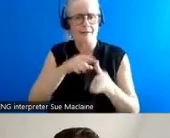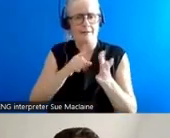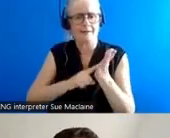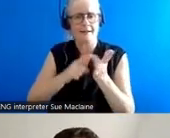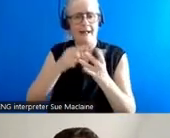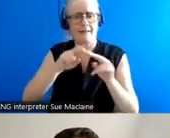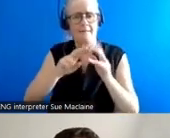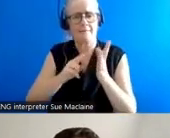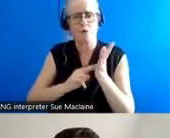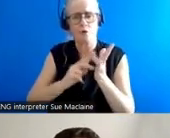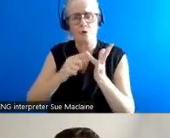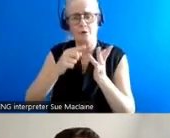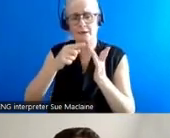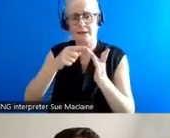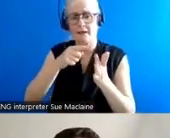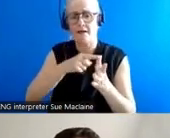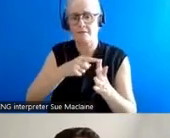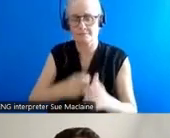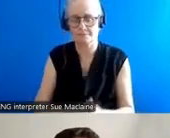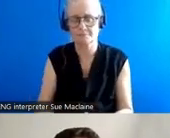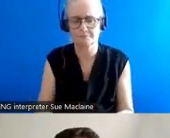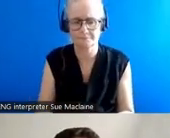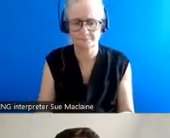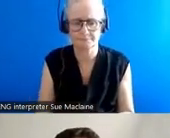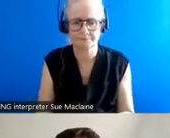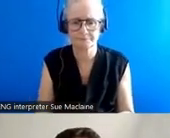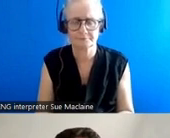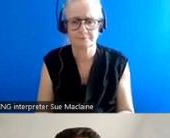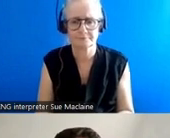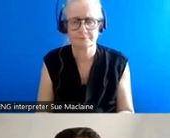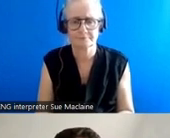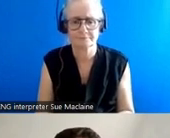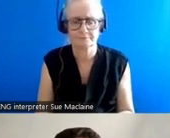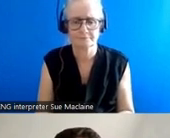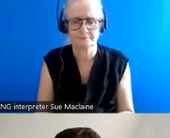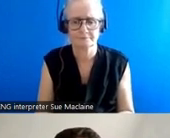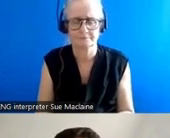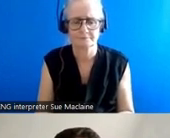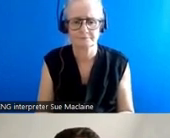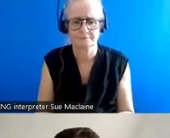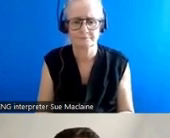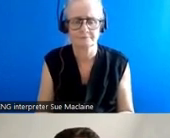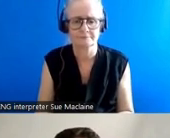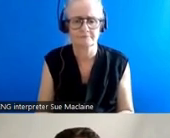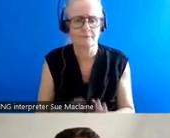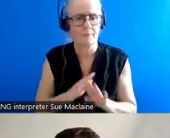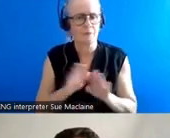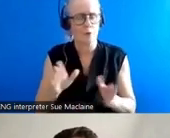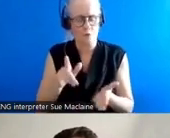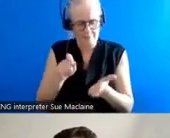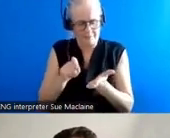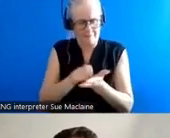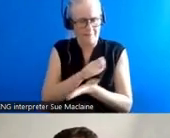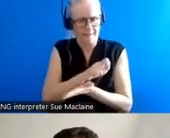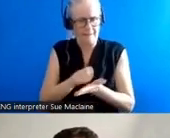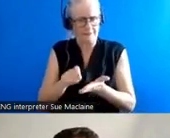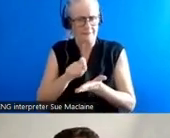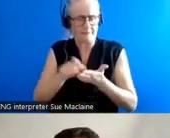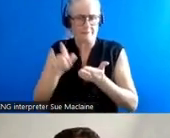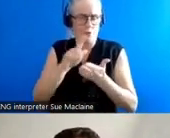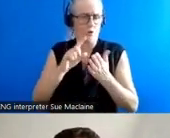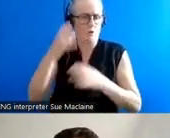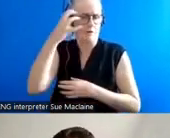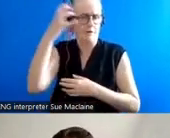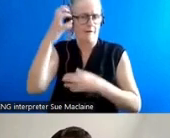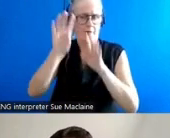and name and visual recognition from their position as a non-national leader. So what do we mean